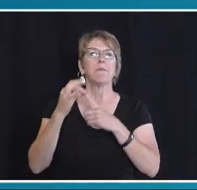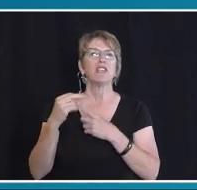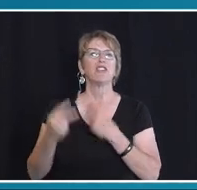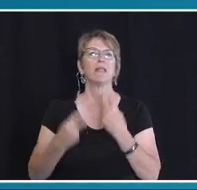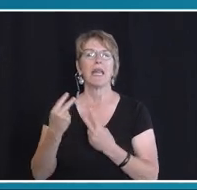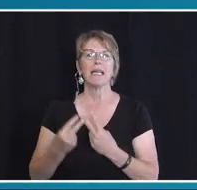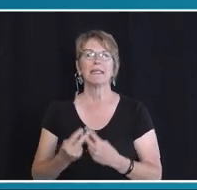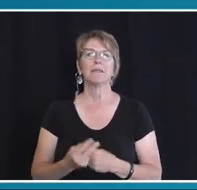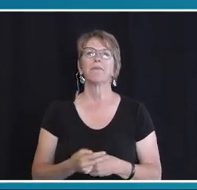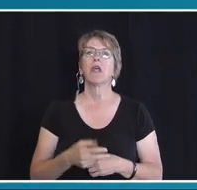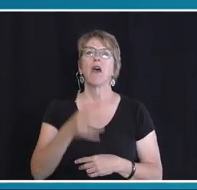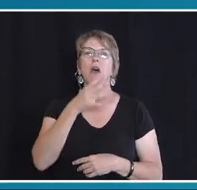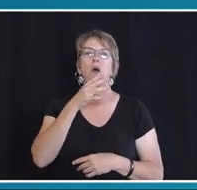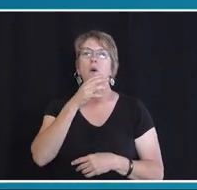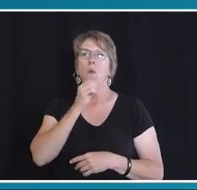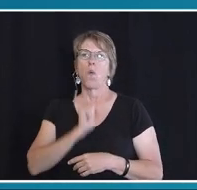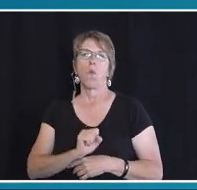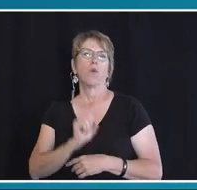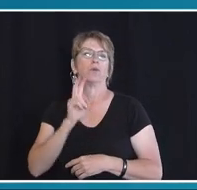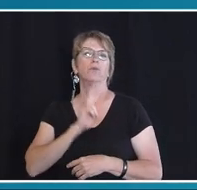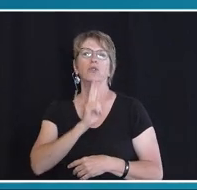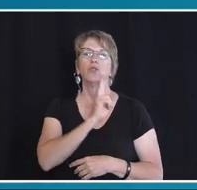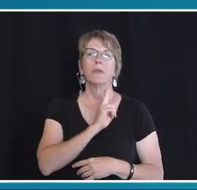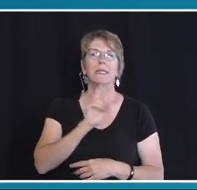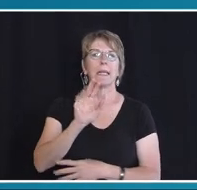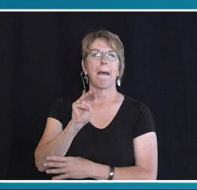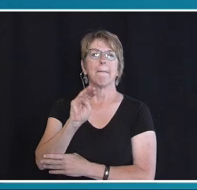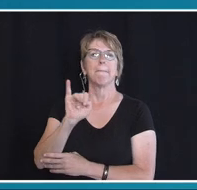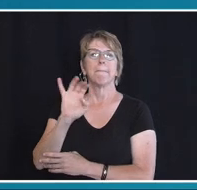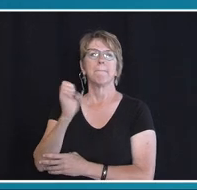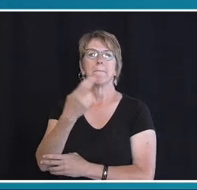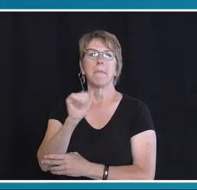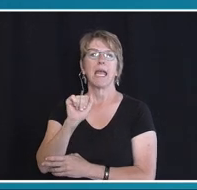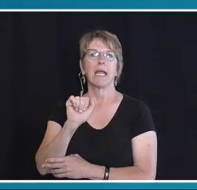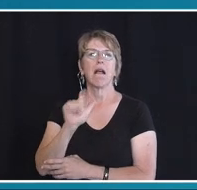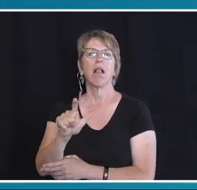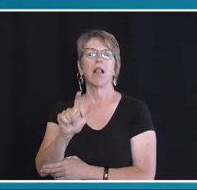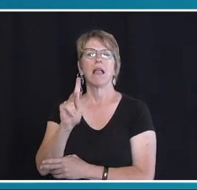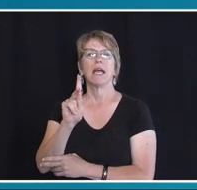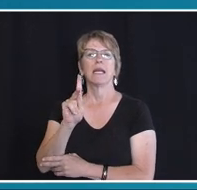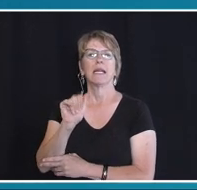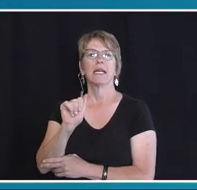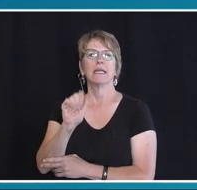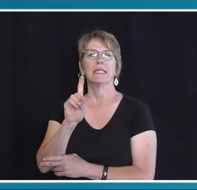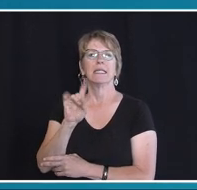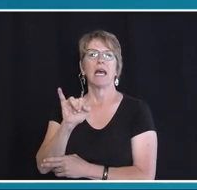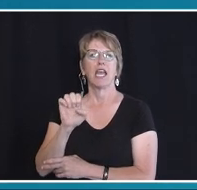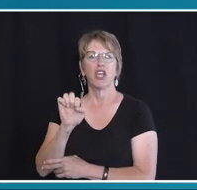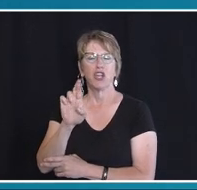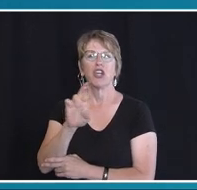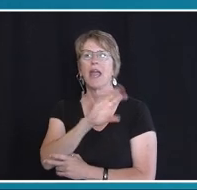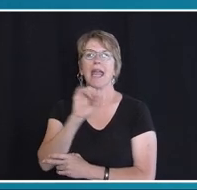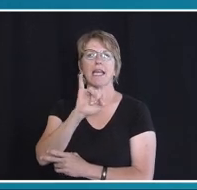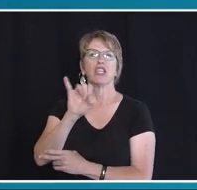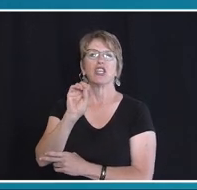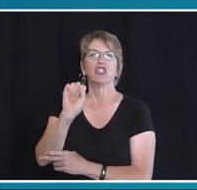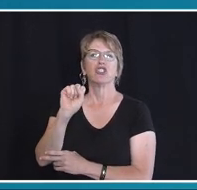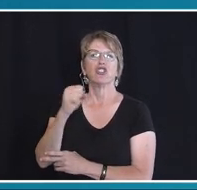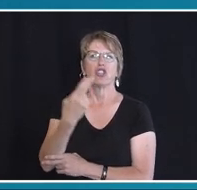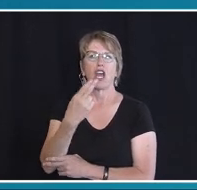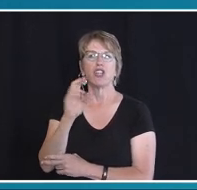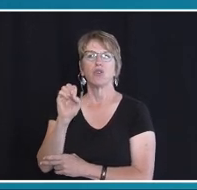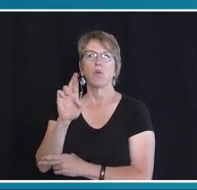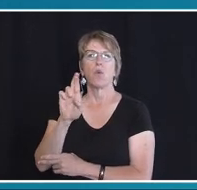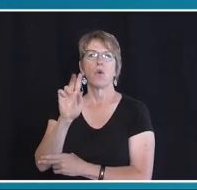today, former Minnesota Twins outfielder Michael Kadier and Courage Kenny Foundation board member Josh Ortiz. Later in the